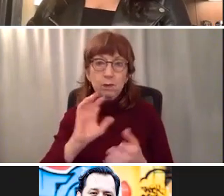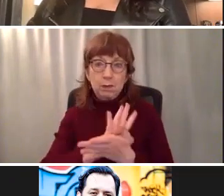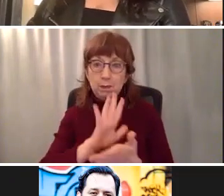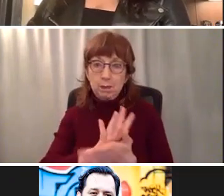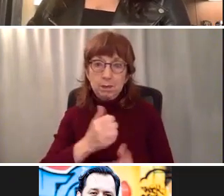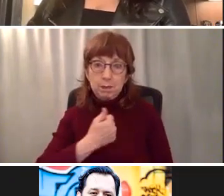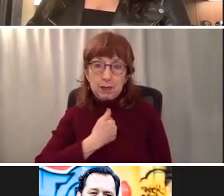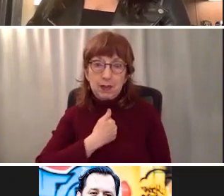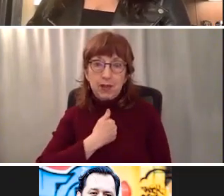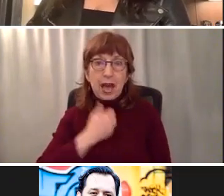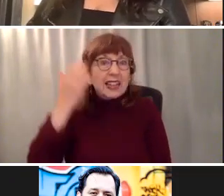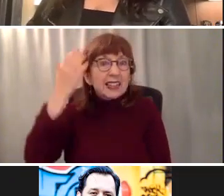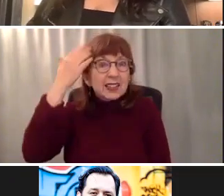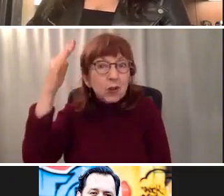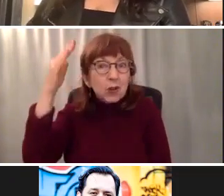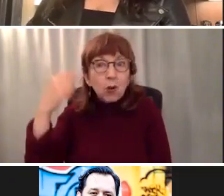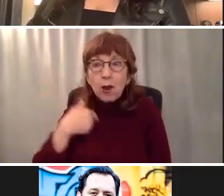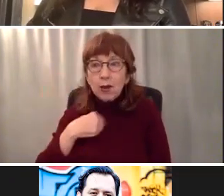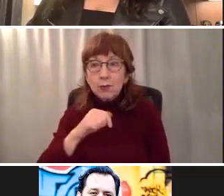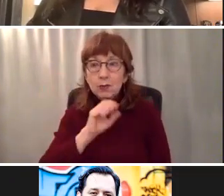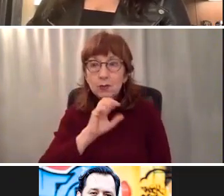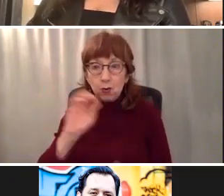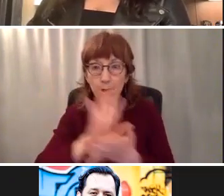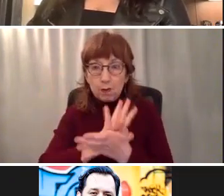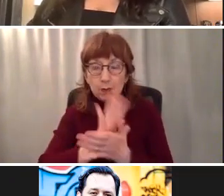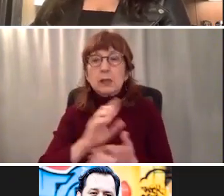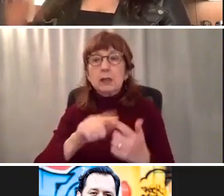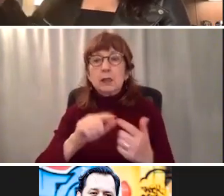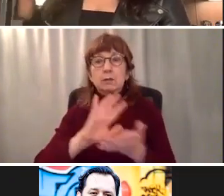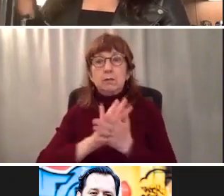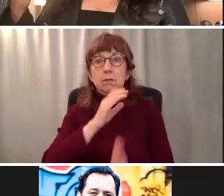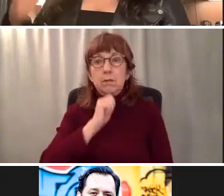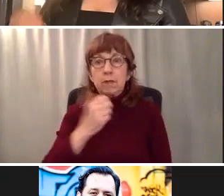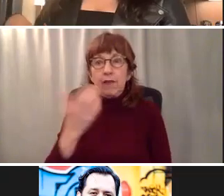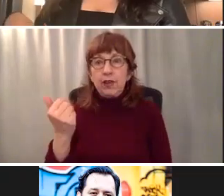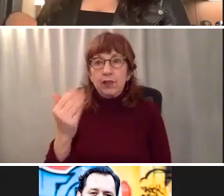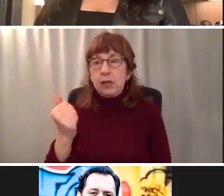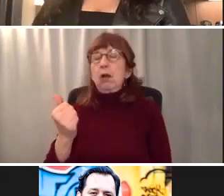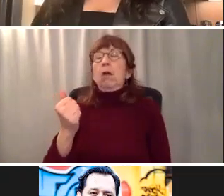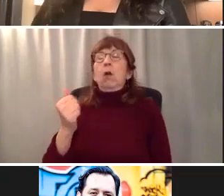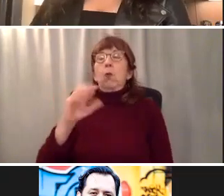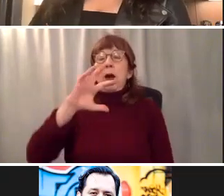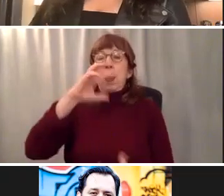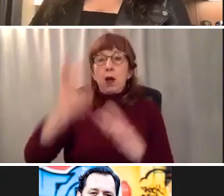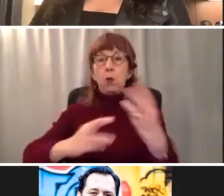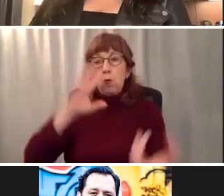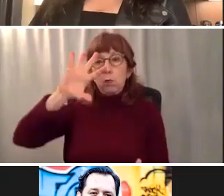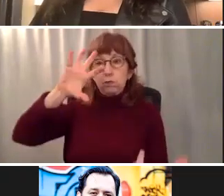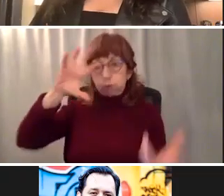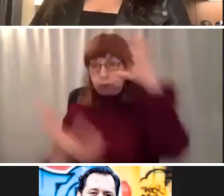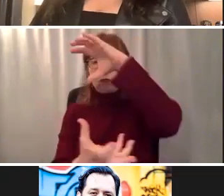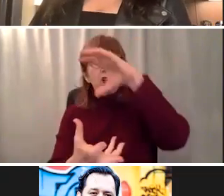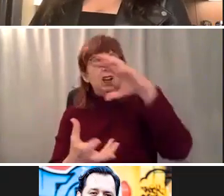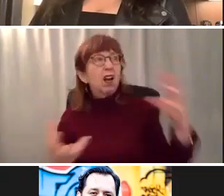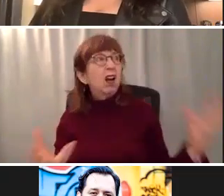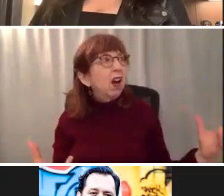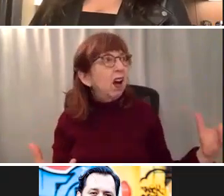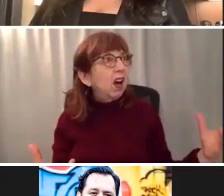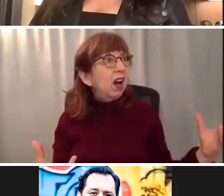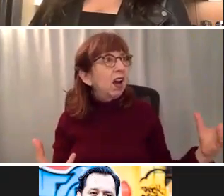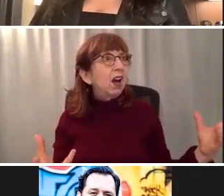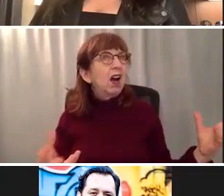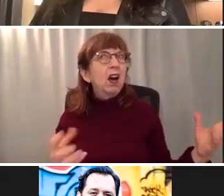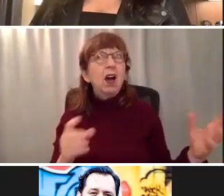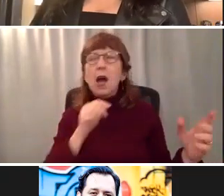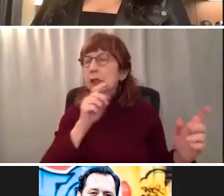and I didn't know I was undocumented until I was like 15, and it like turned my world upside down. You know, I didn't go to college because of